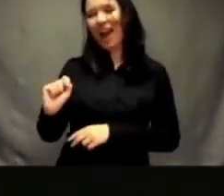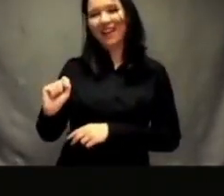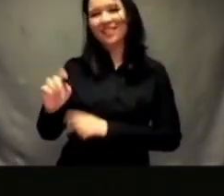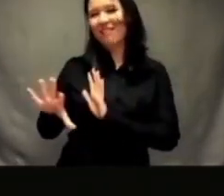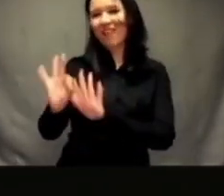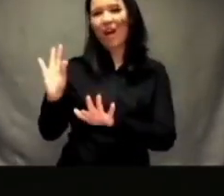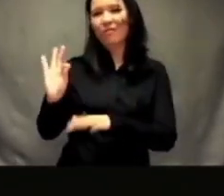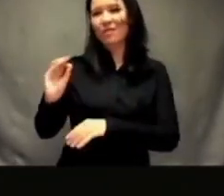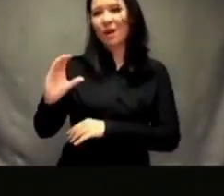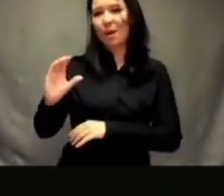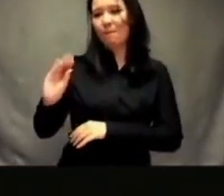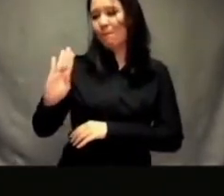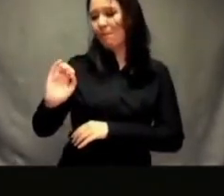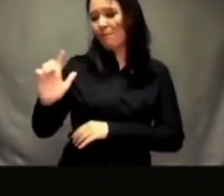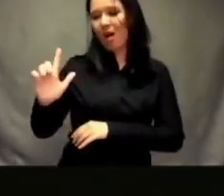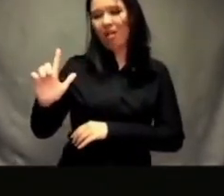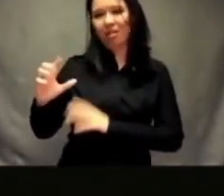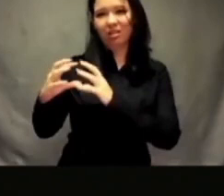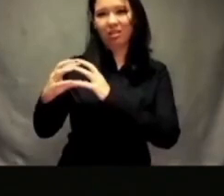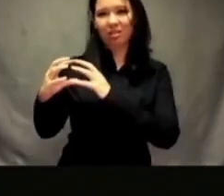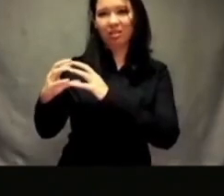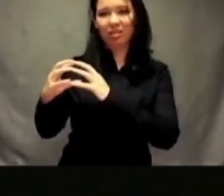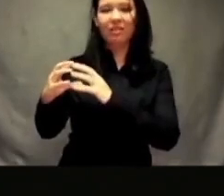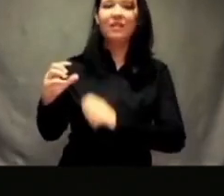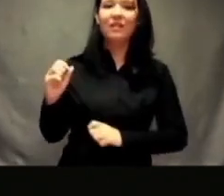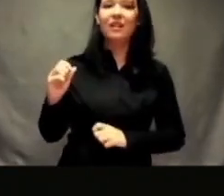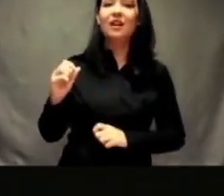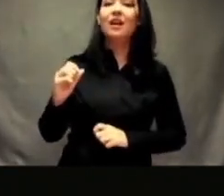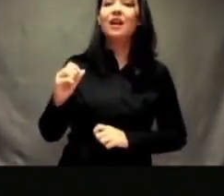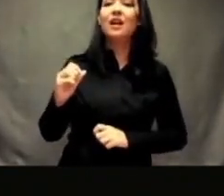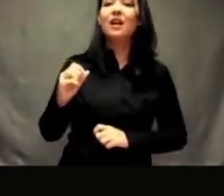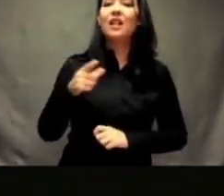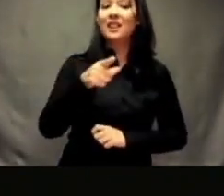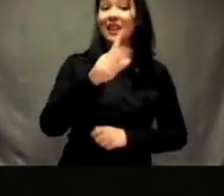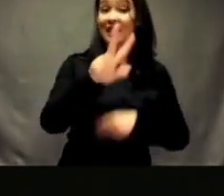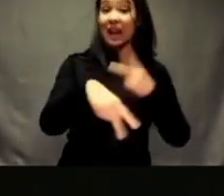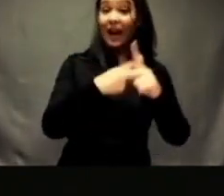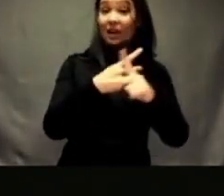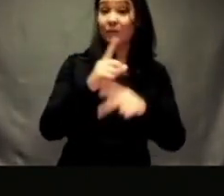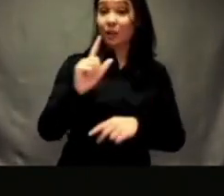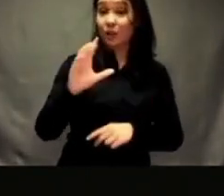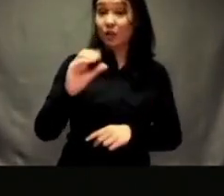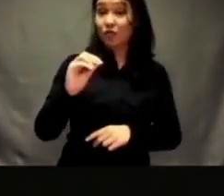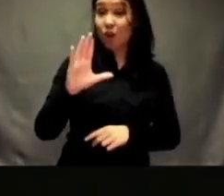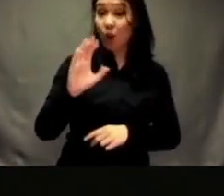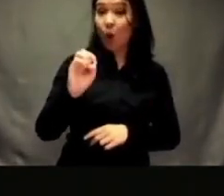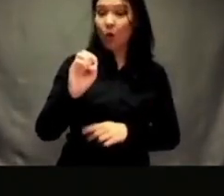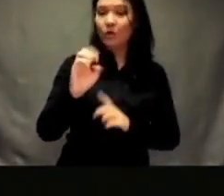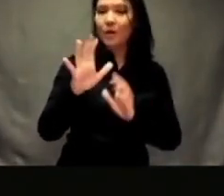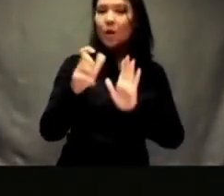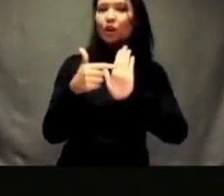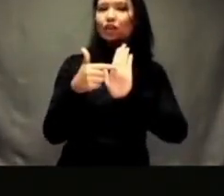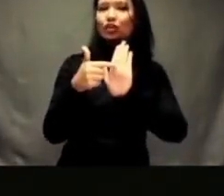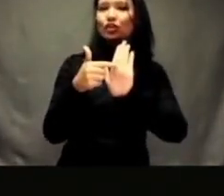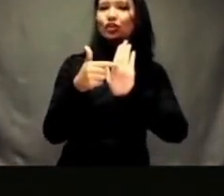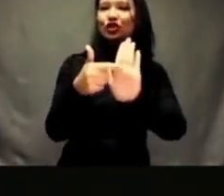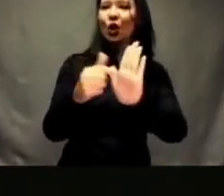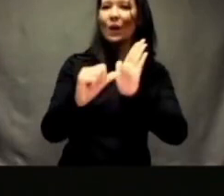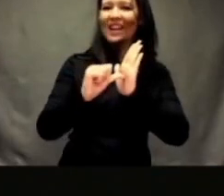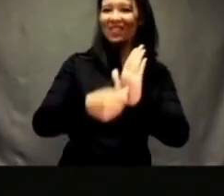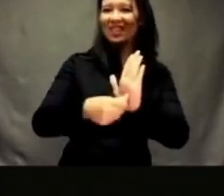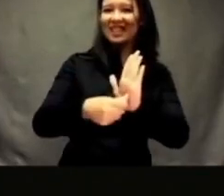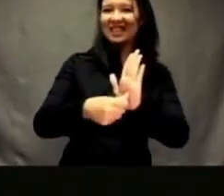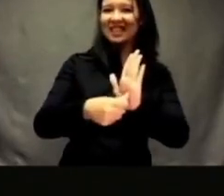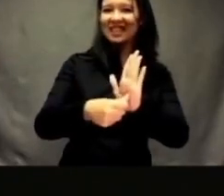ball. And that one it uses this type of code. But one thing that I want to actually put emphasis on is